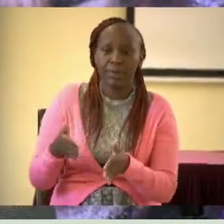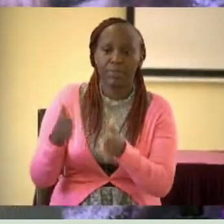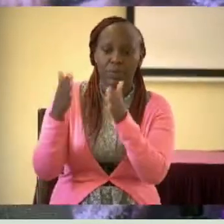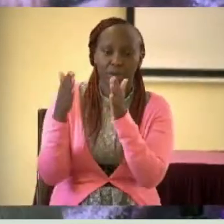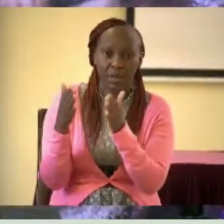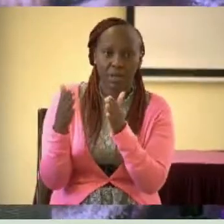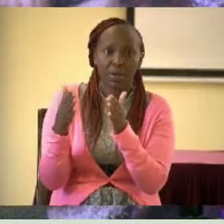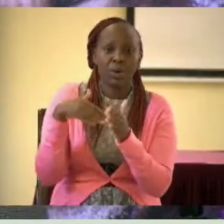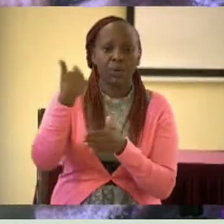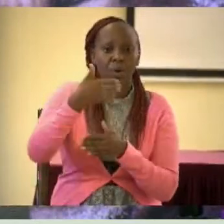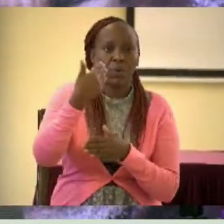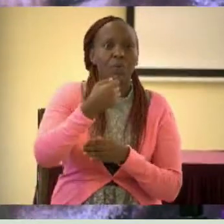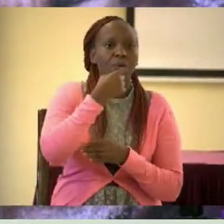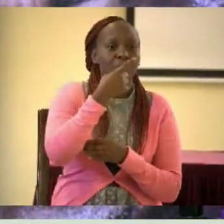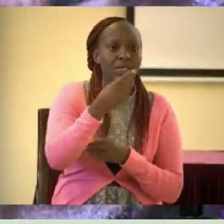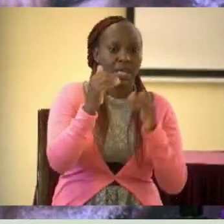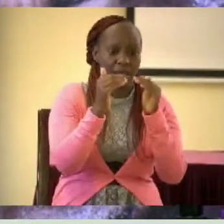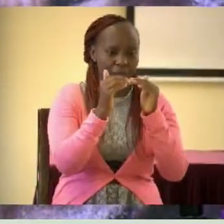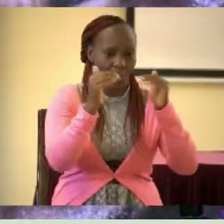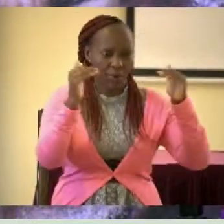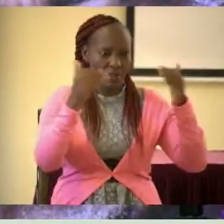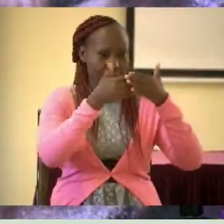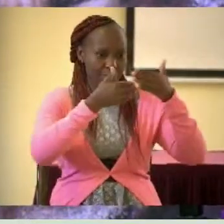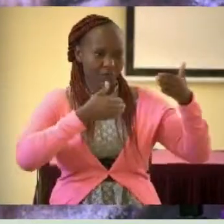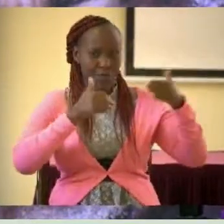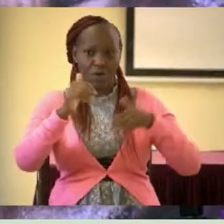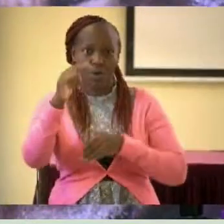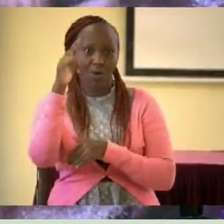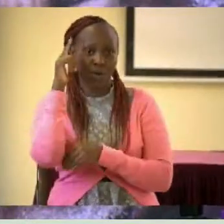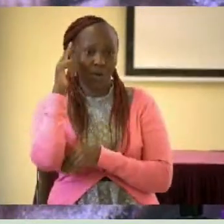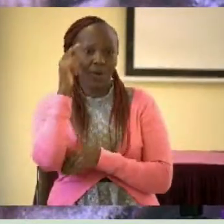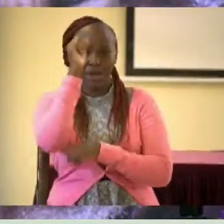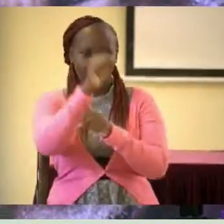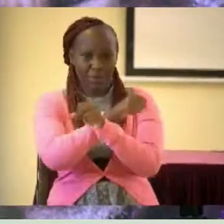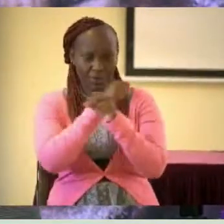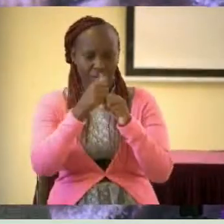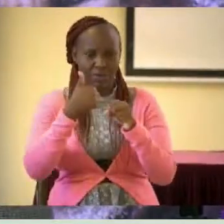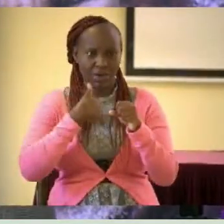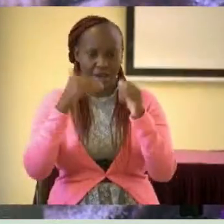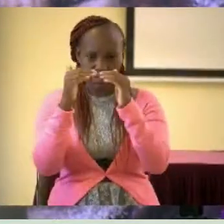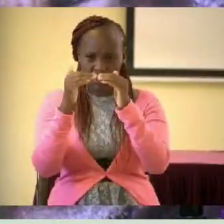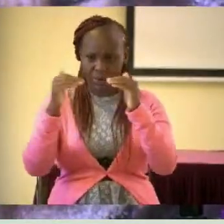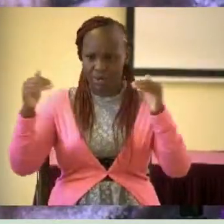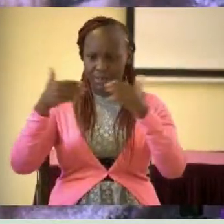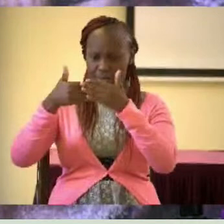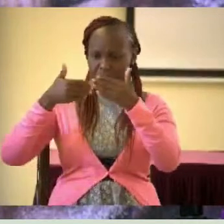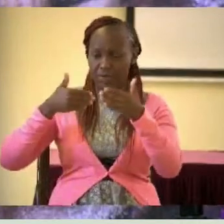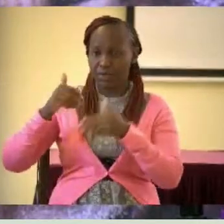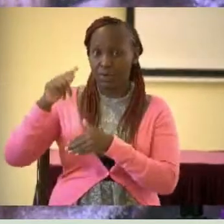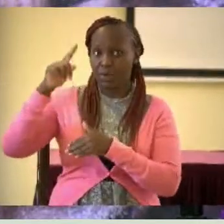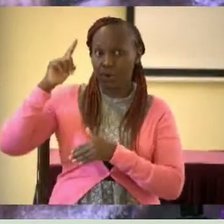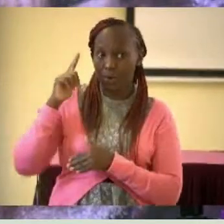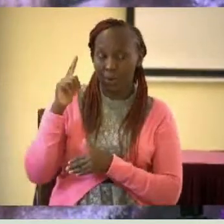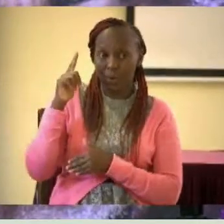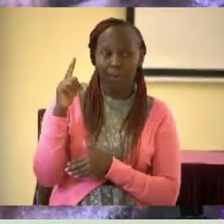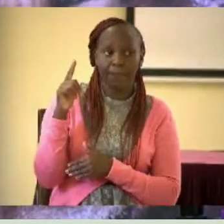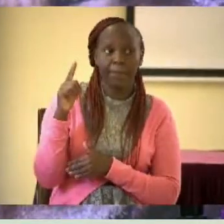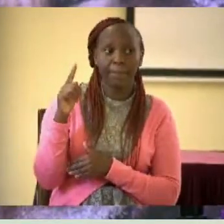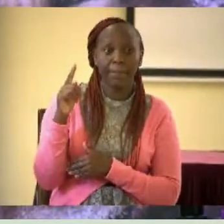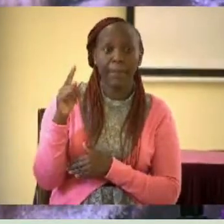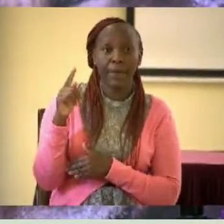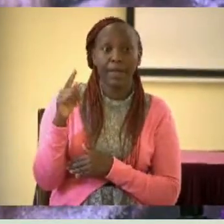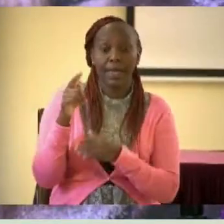is, we always talk about equality before the law. And we can never get that equality before the law